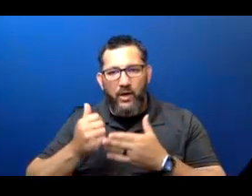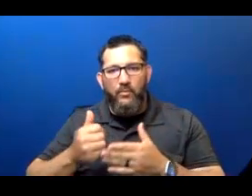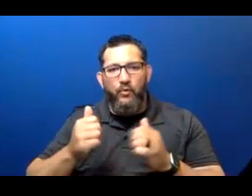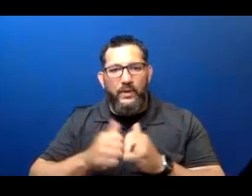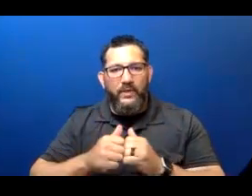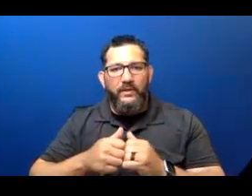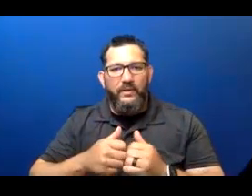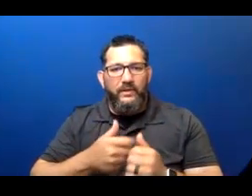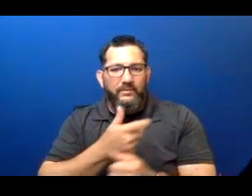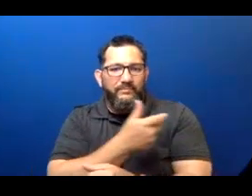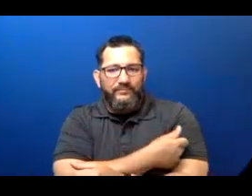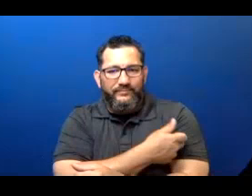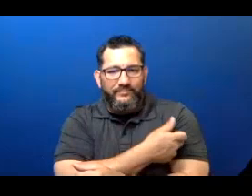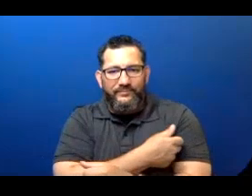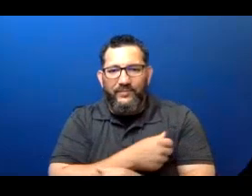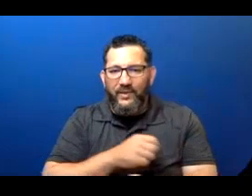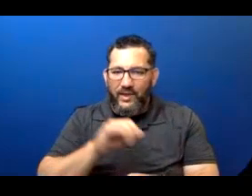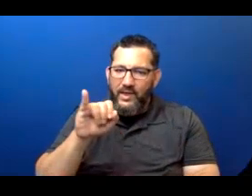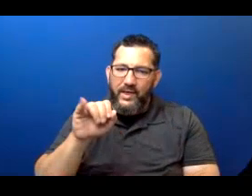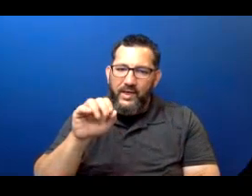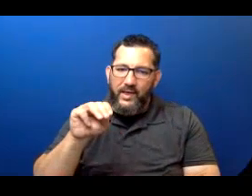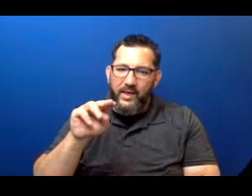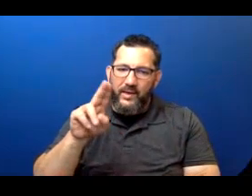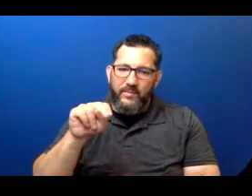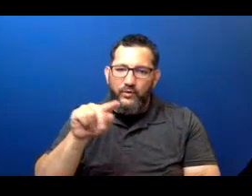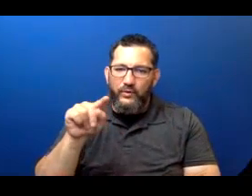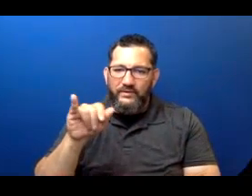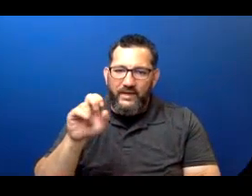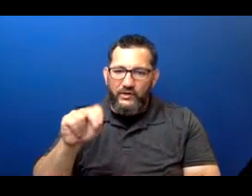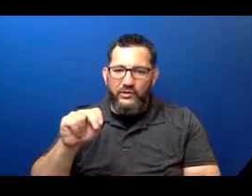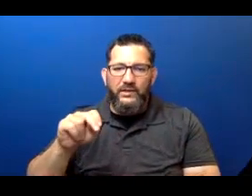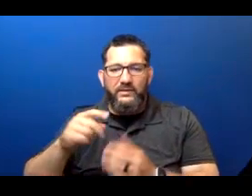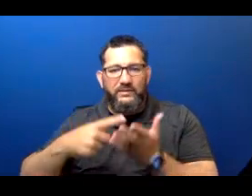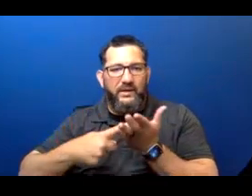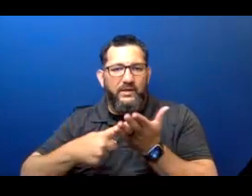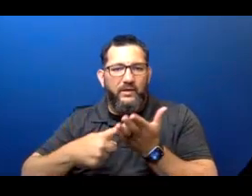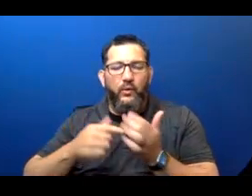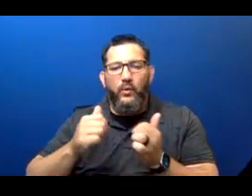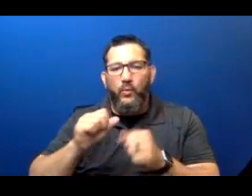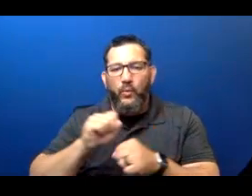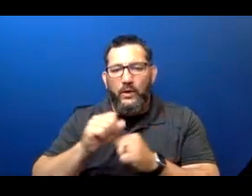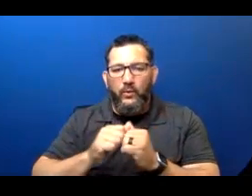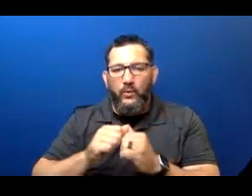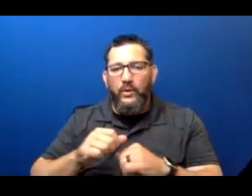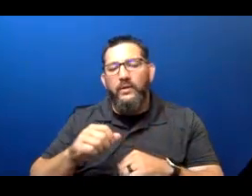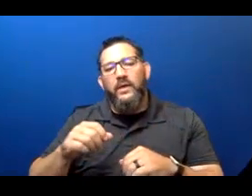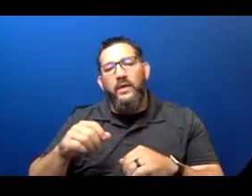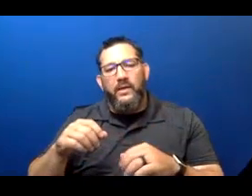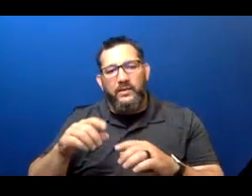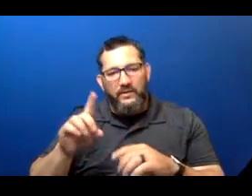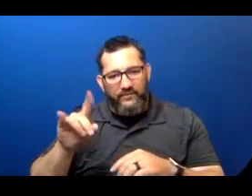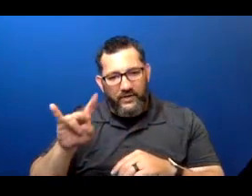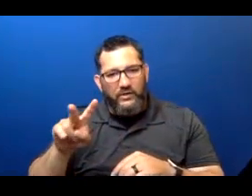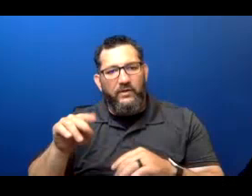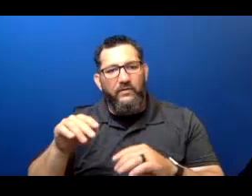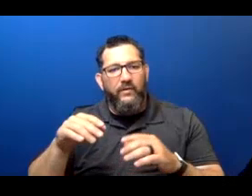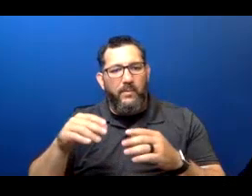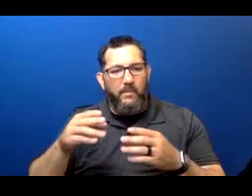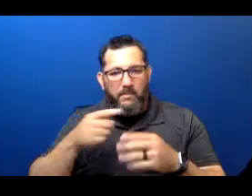immunization dialogue. And she is working with our sister division, Division of Public and Behavioral Health.